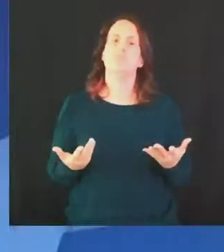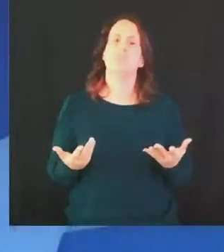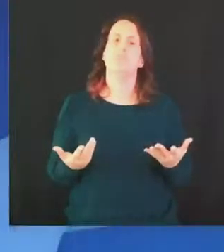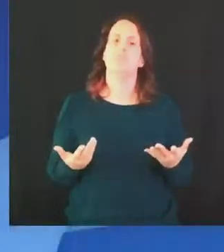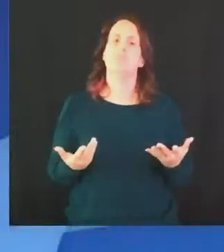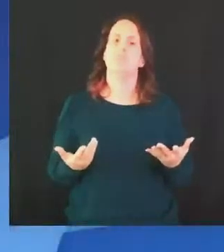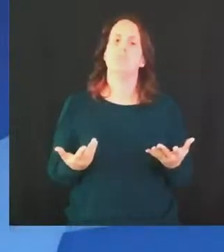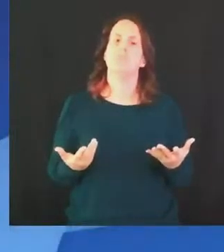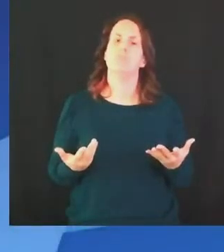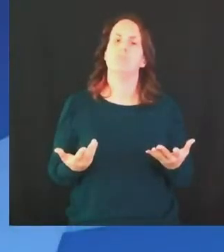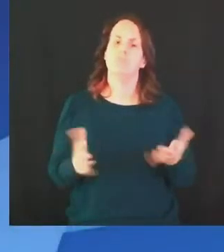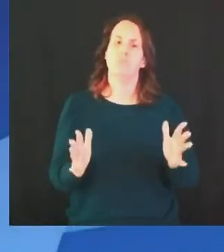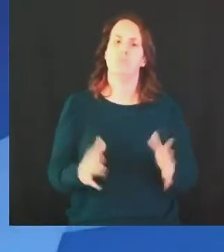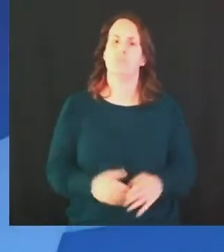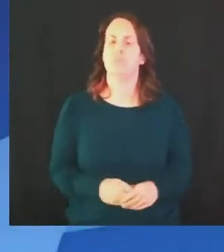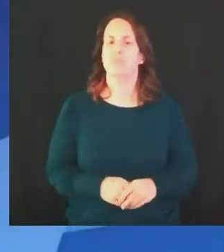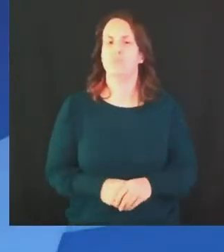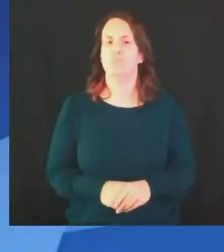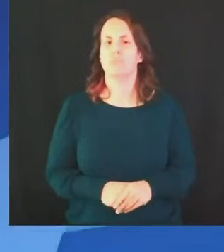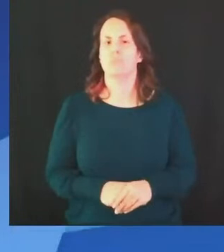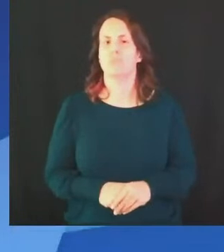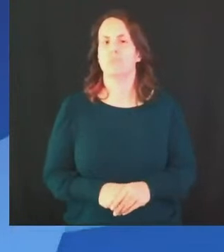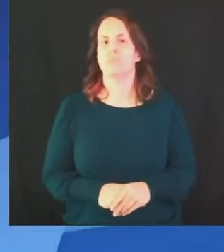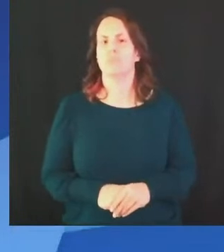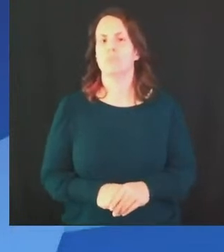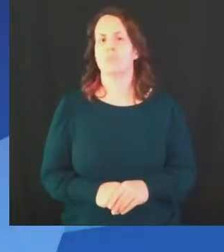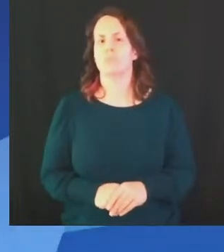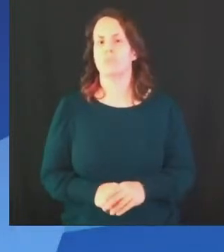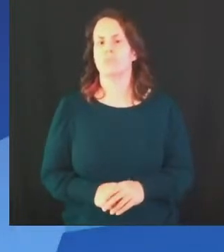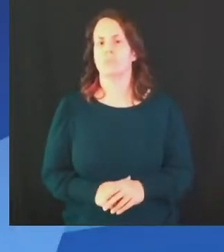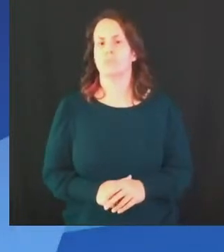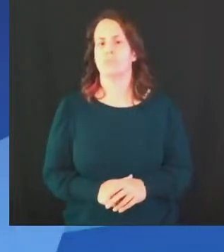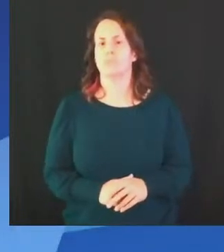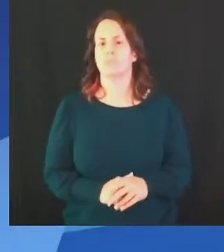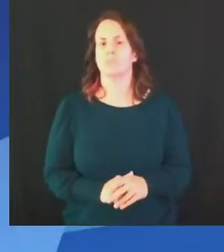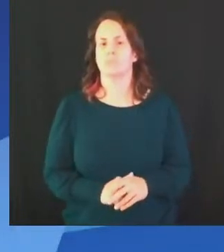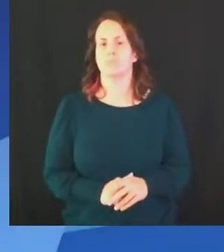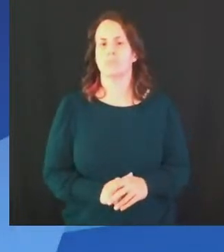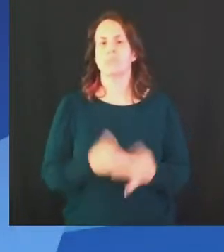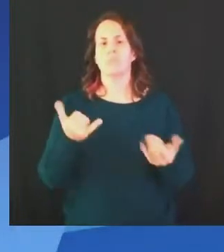Thank you, Jonathan. Now to Stephanie Hoff from WISP Politics.